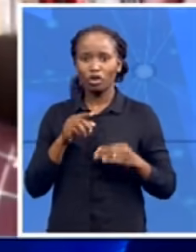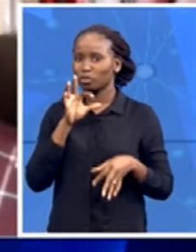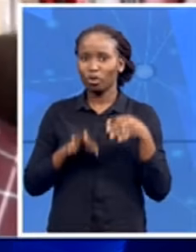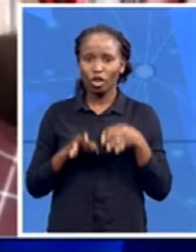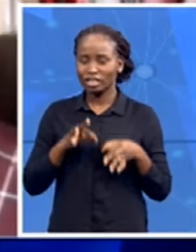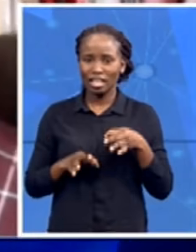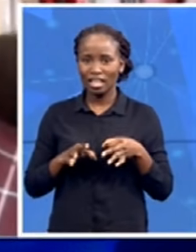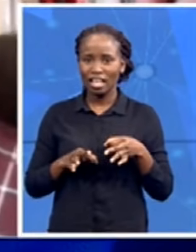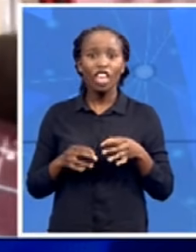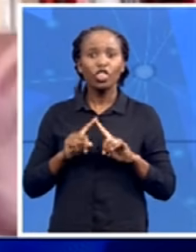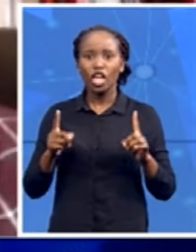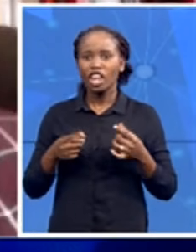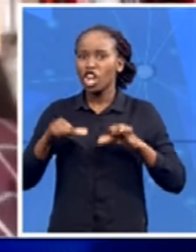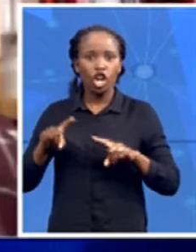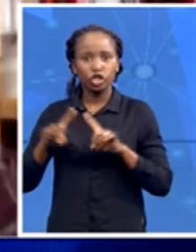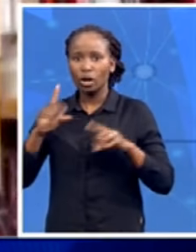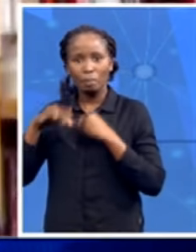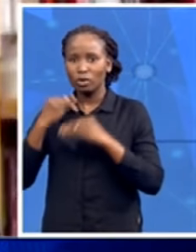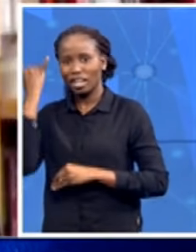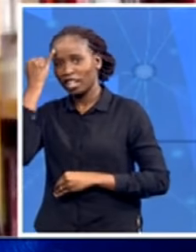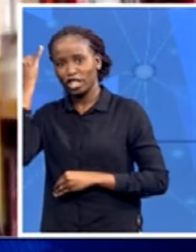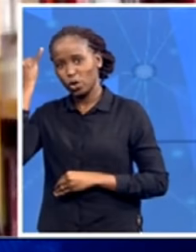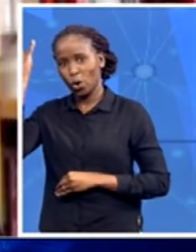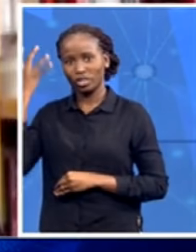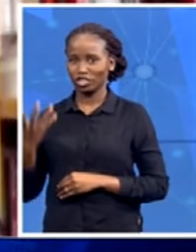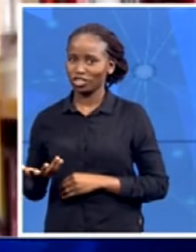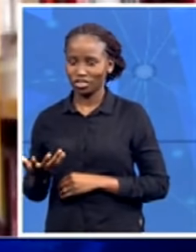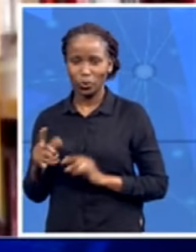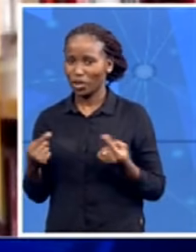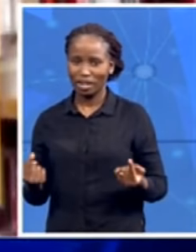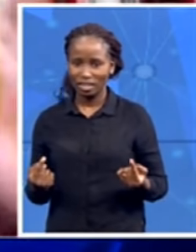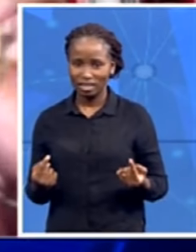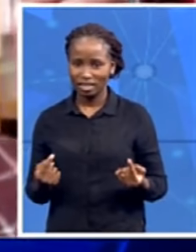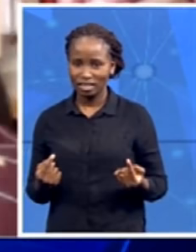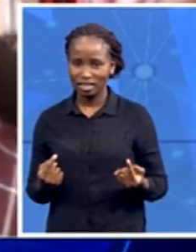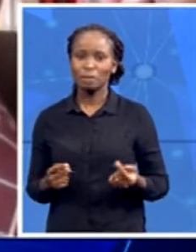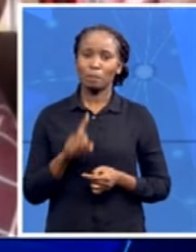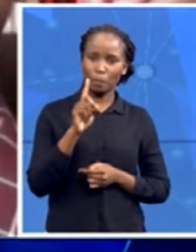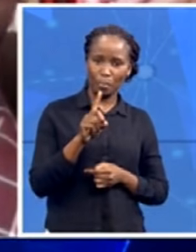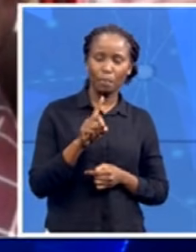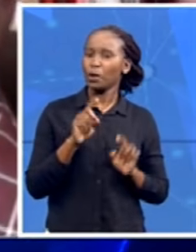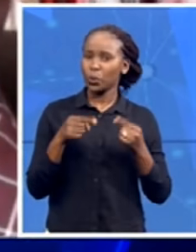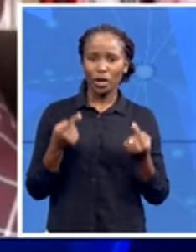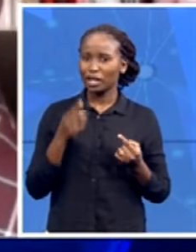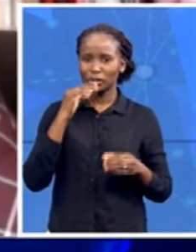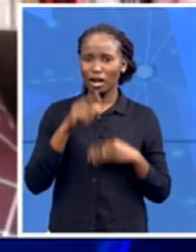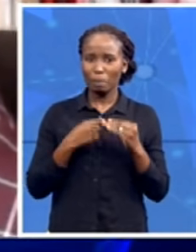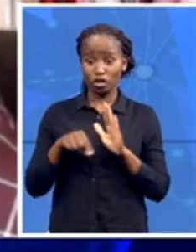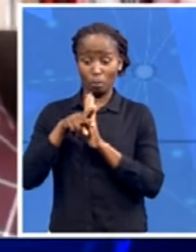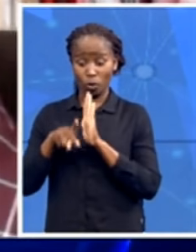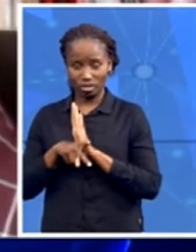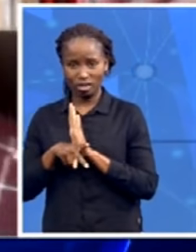ideology. Okay. You cannot talk policy and not talk